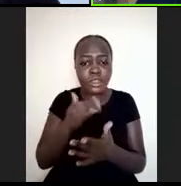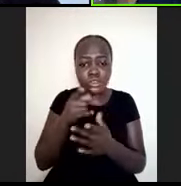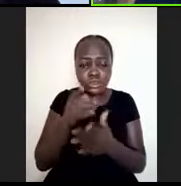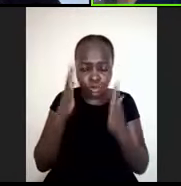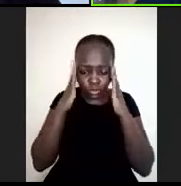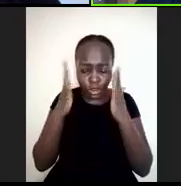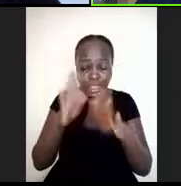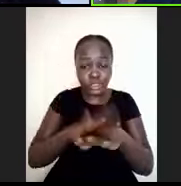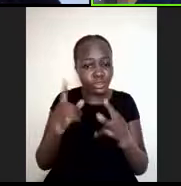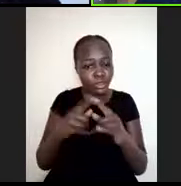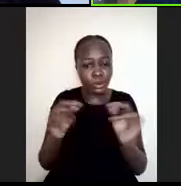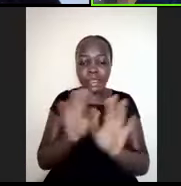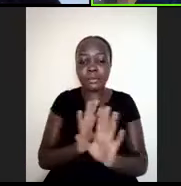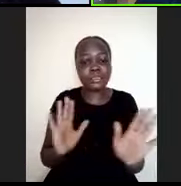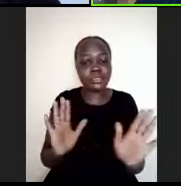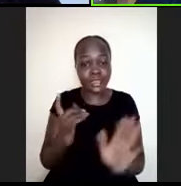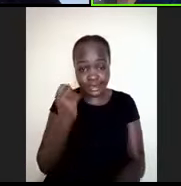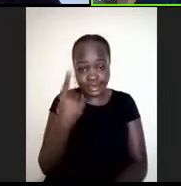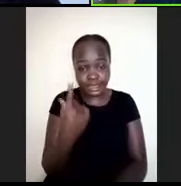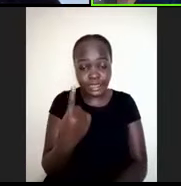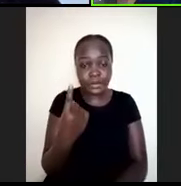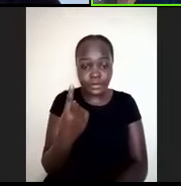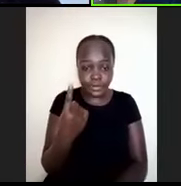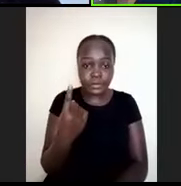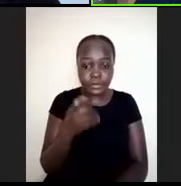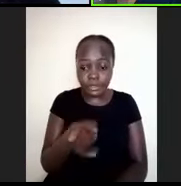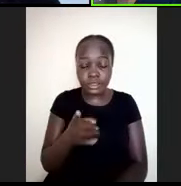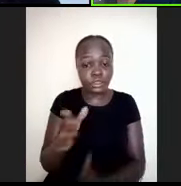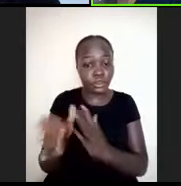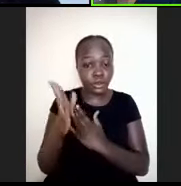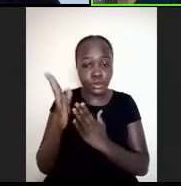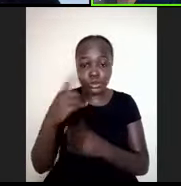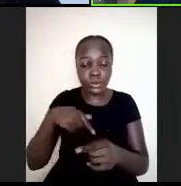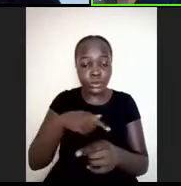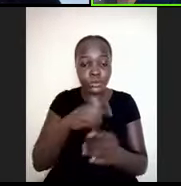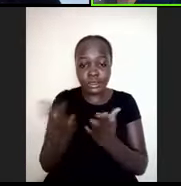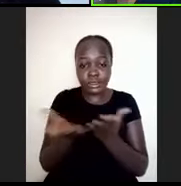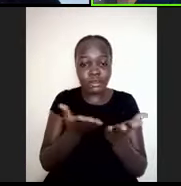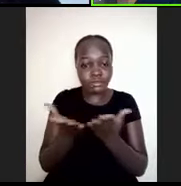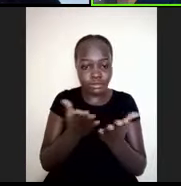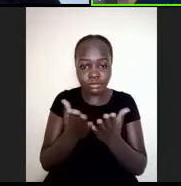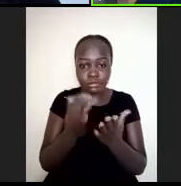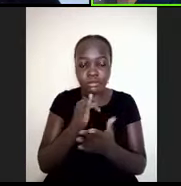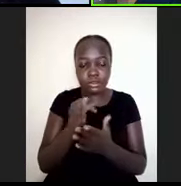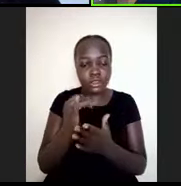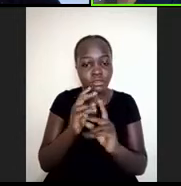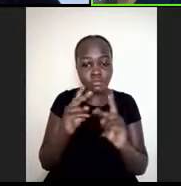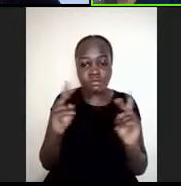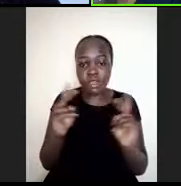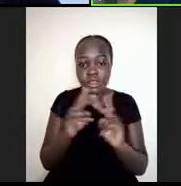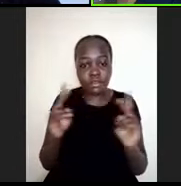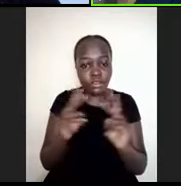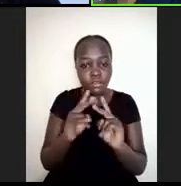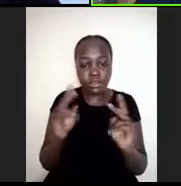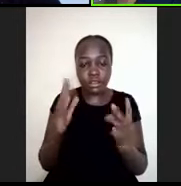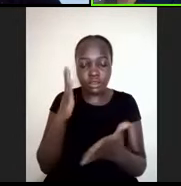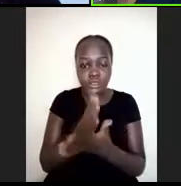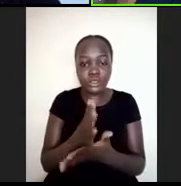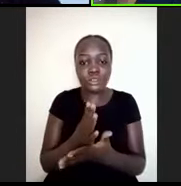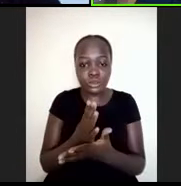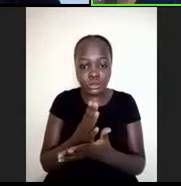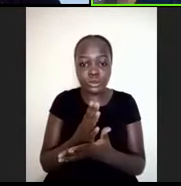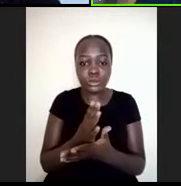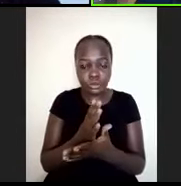Just realize that this God we serve, he is really, really for real, and he is